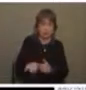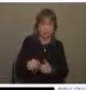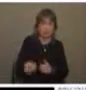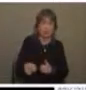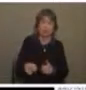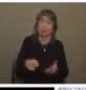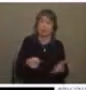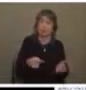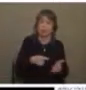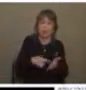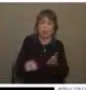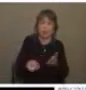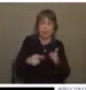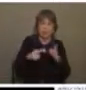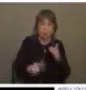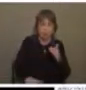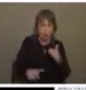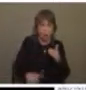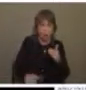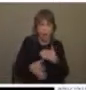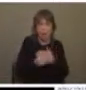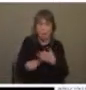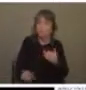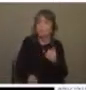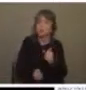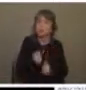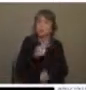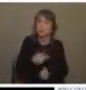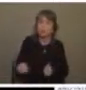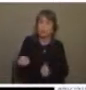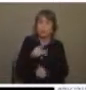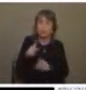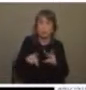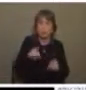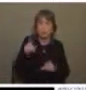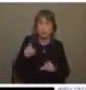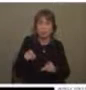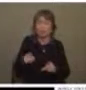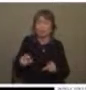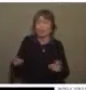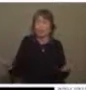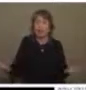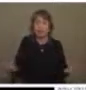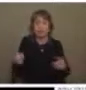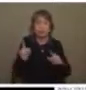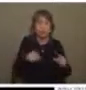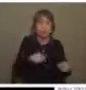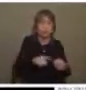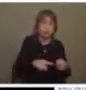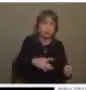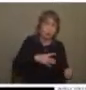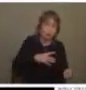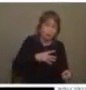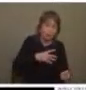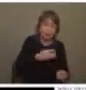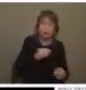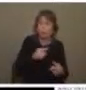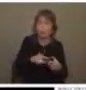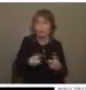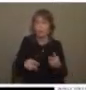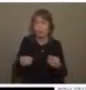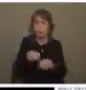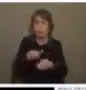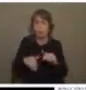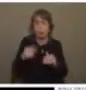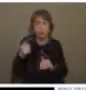high, but that the wages are too low, and many in the population often have to shift between formal and informal employment, have multiple jobs in order